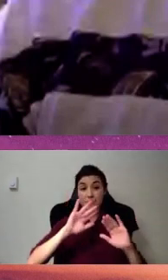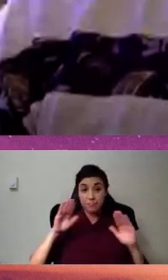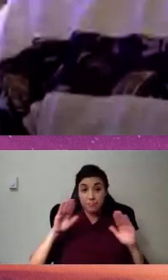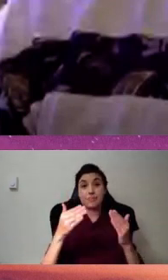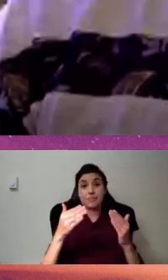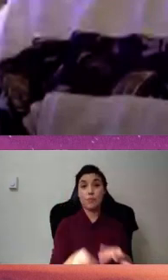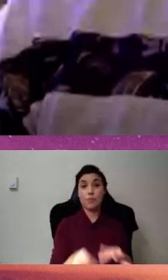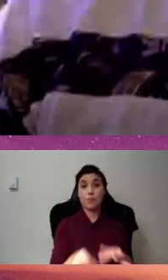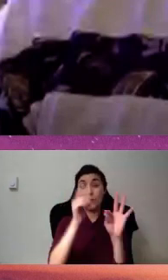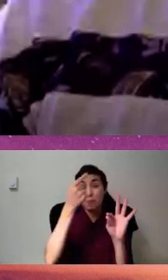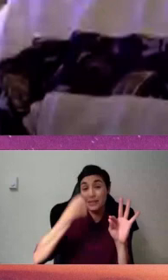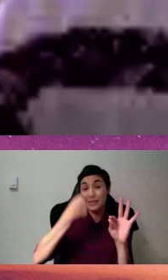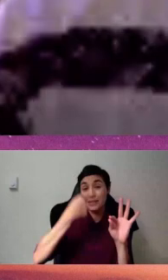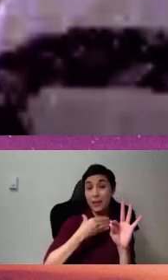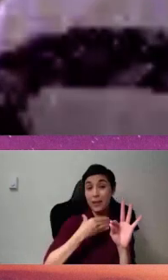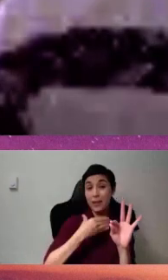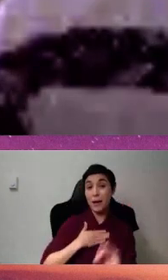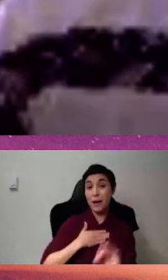100%, you know,